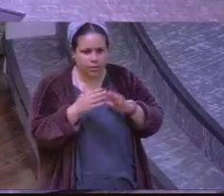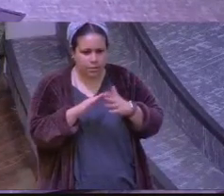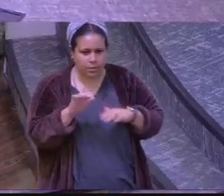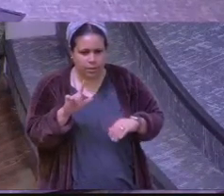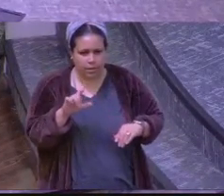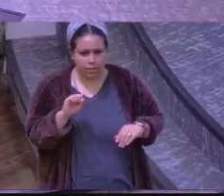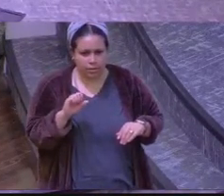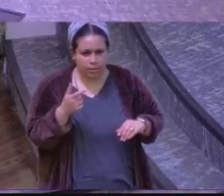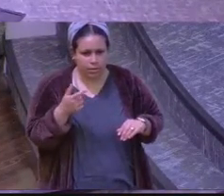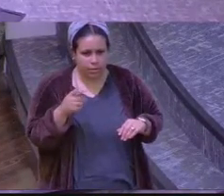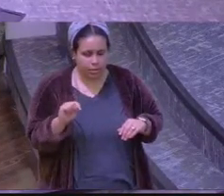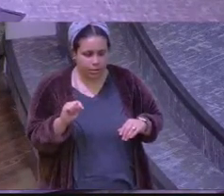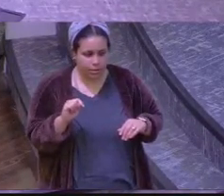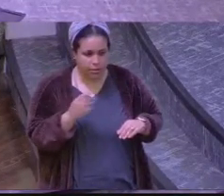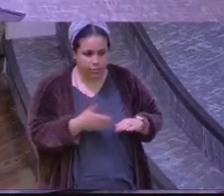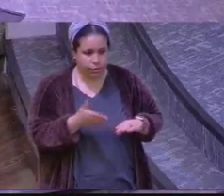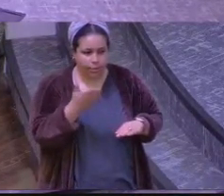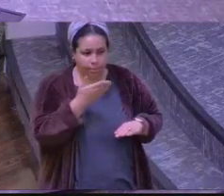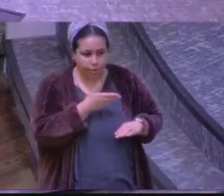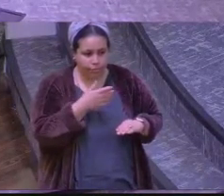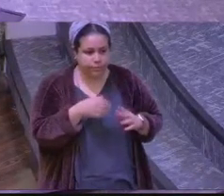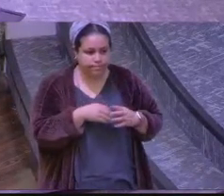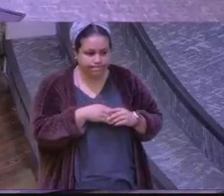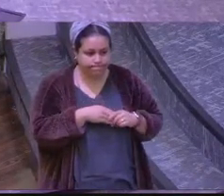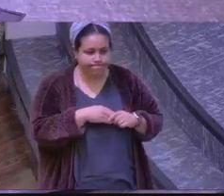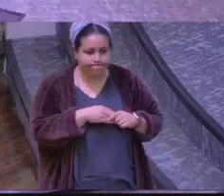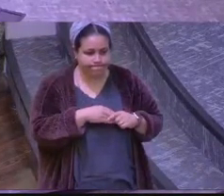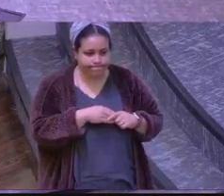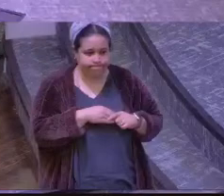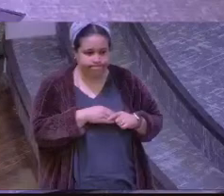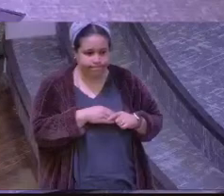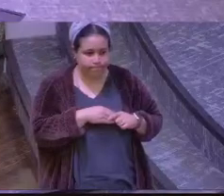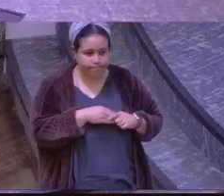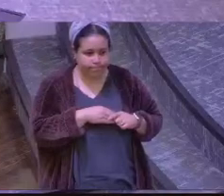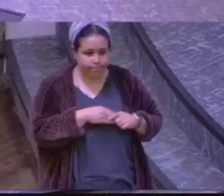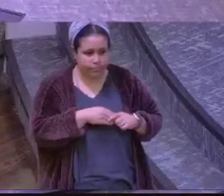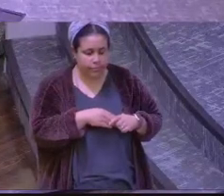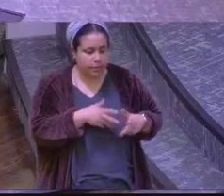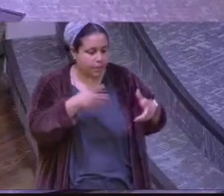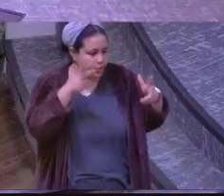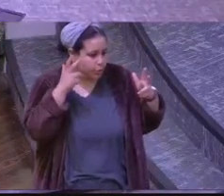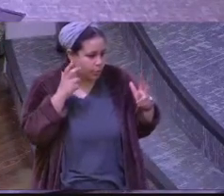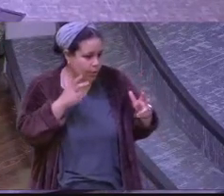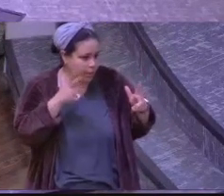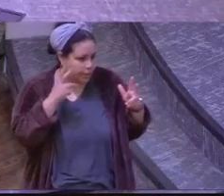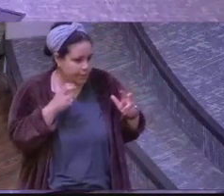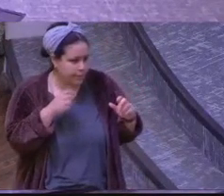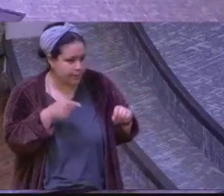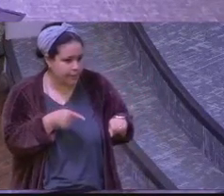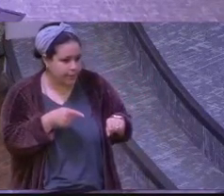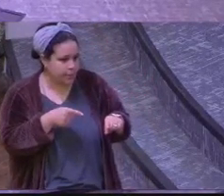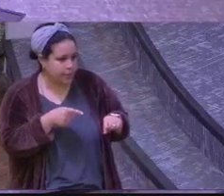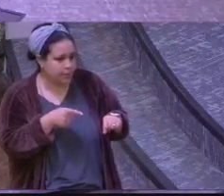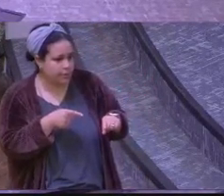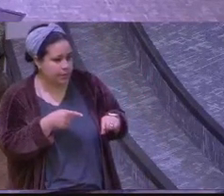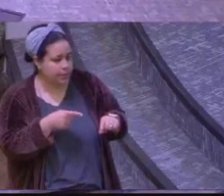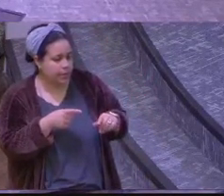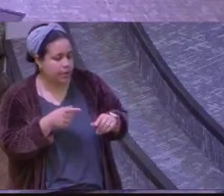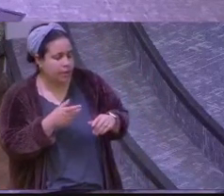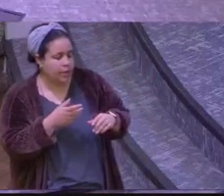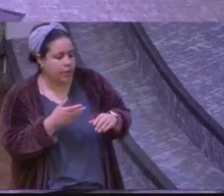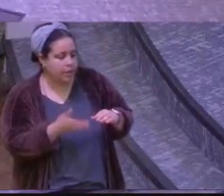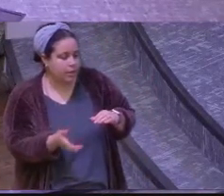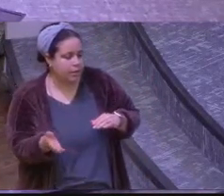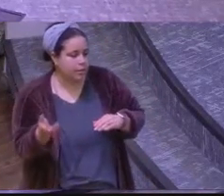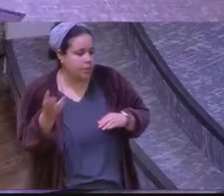teachers on how we can improve that. So we're listening to the teachers on how to better improve that and improve the rigor and the engagement